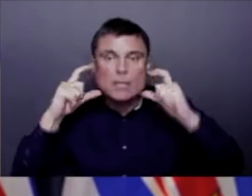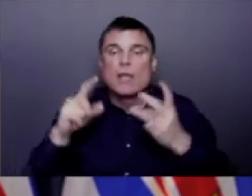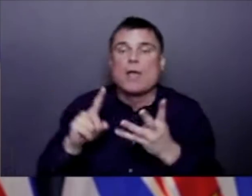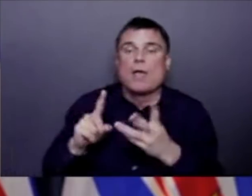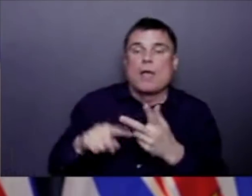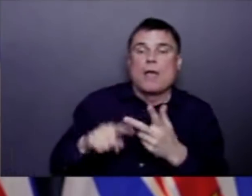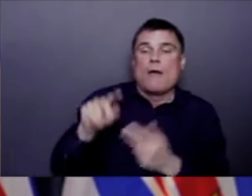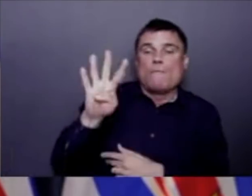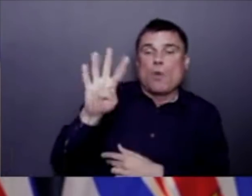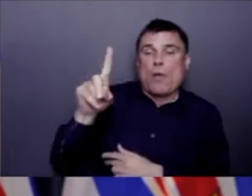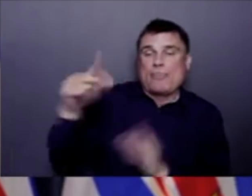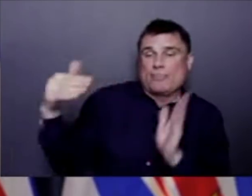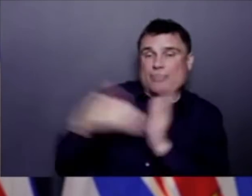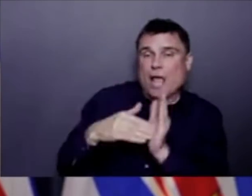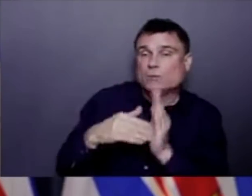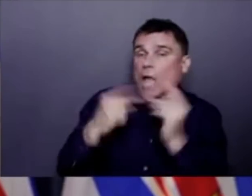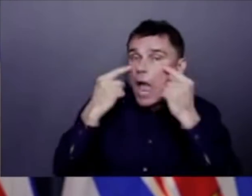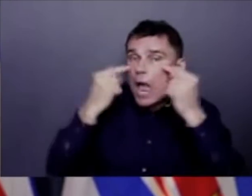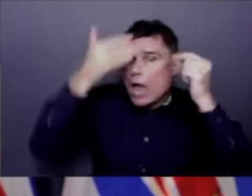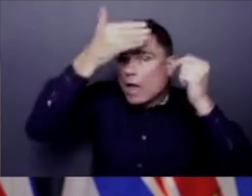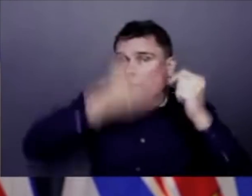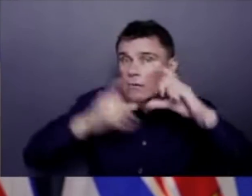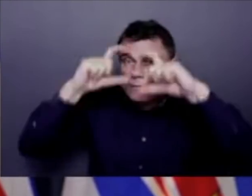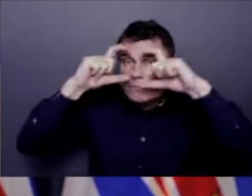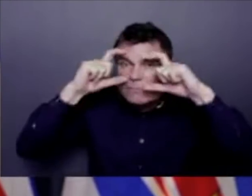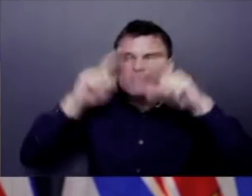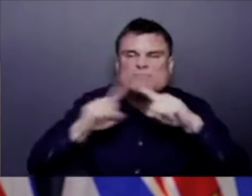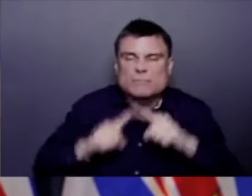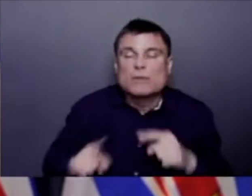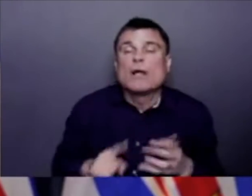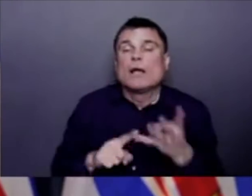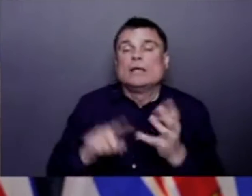41,672 pieces of eye protection, and